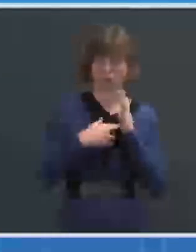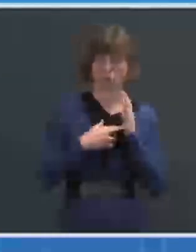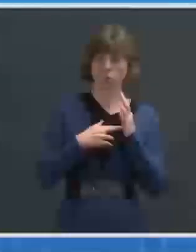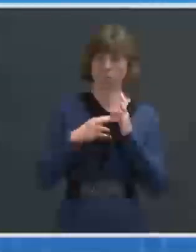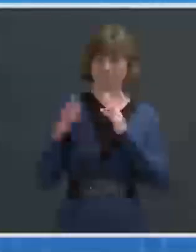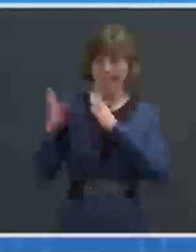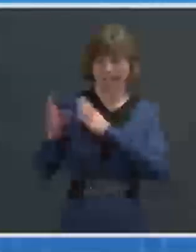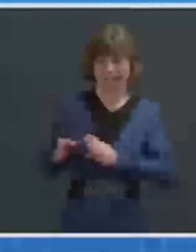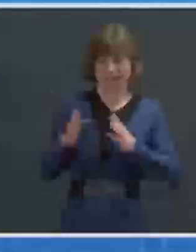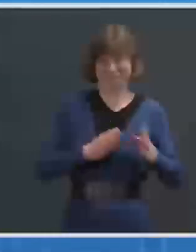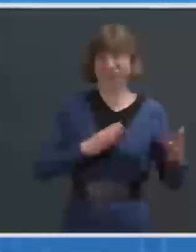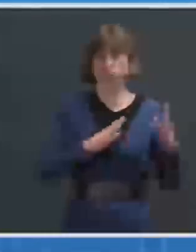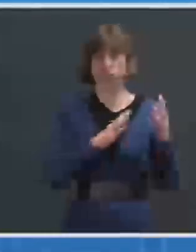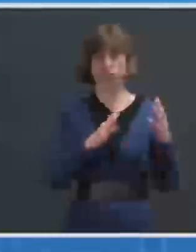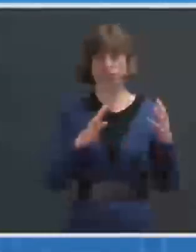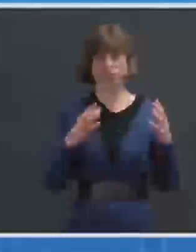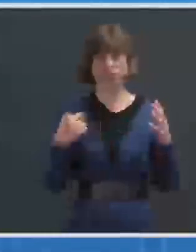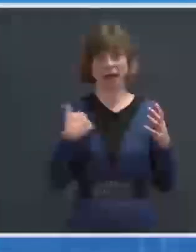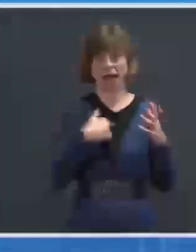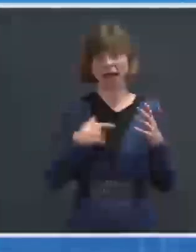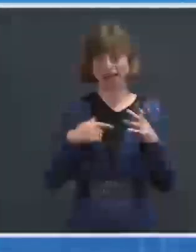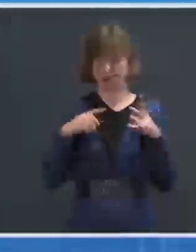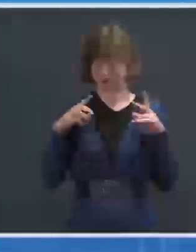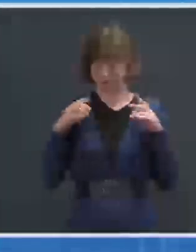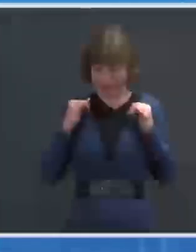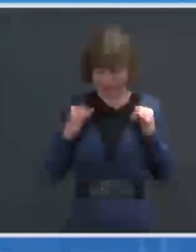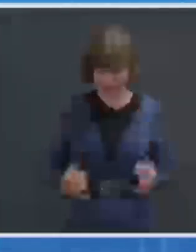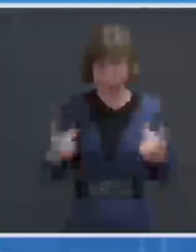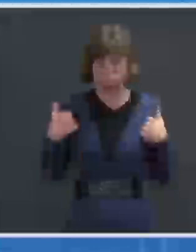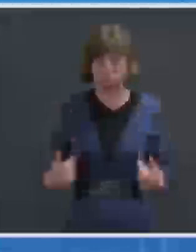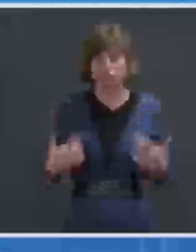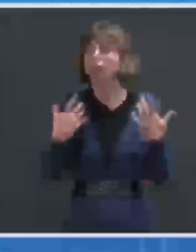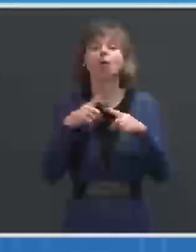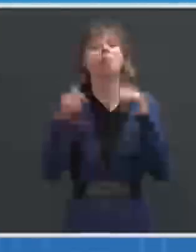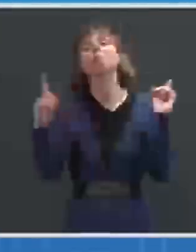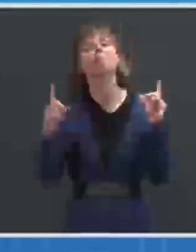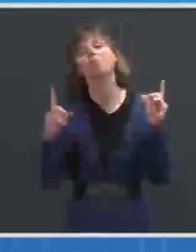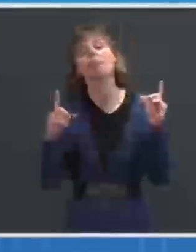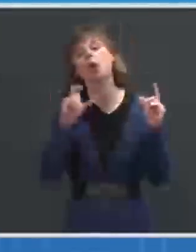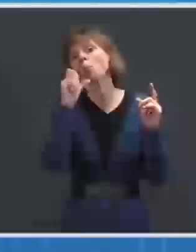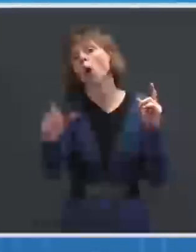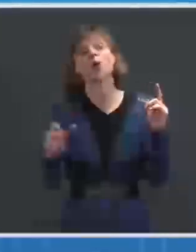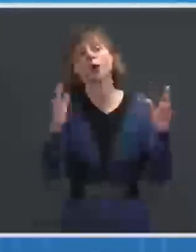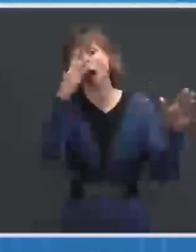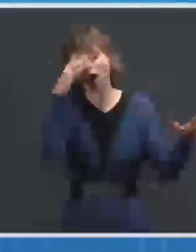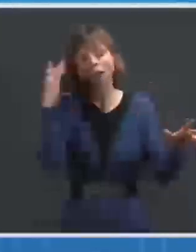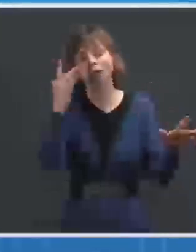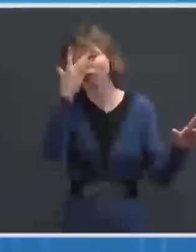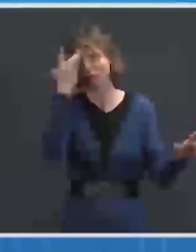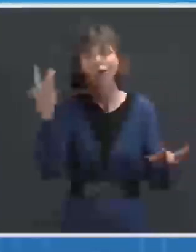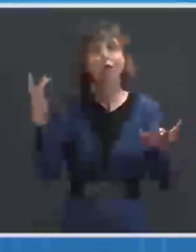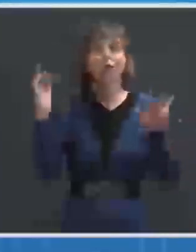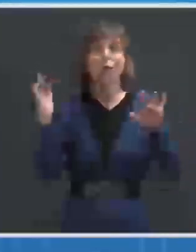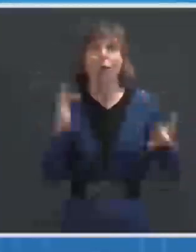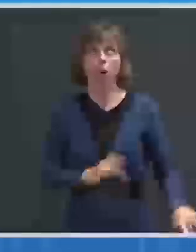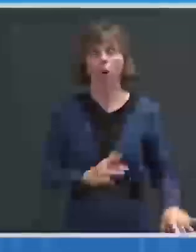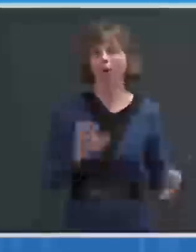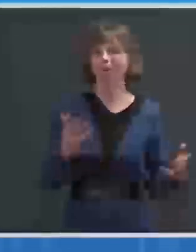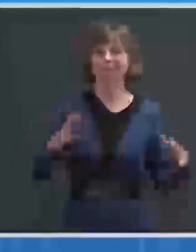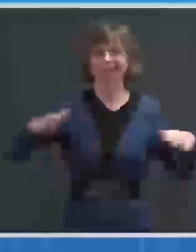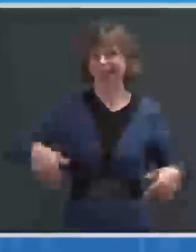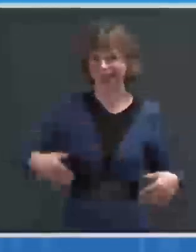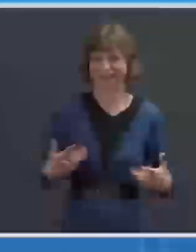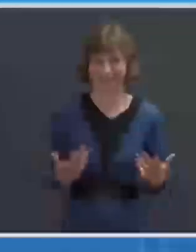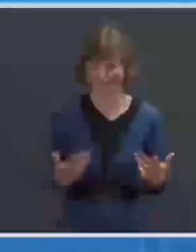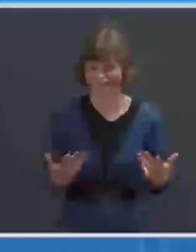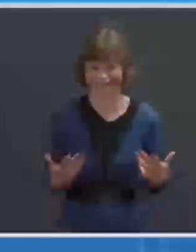suggested, I think we all need to keep our eye on the fact that we're not out of the woods here yet. Yeah, the environment of, as I just mentioned,